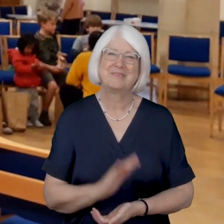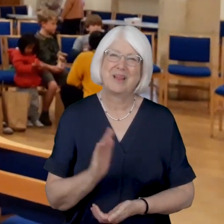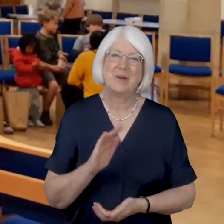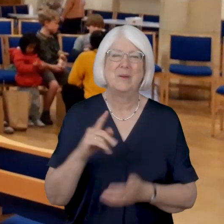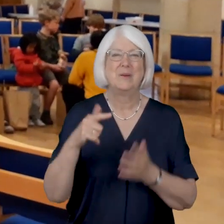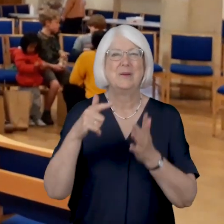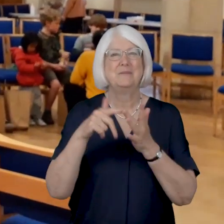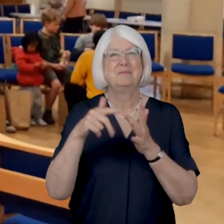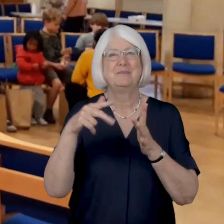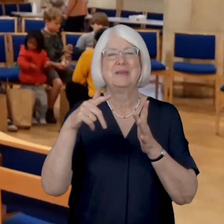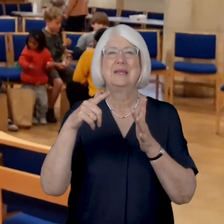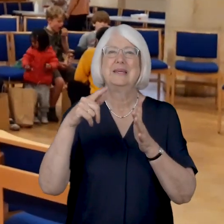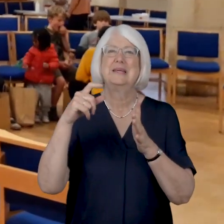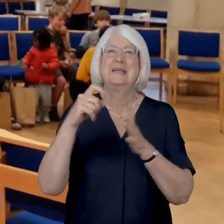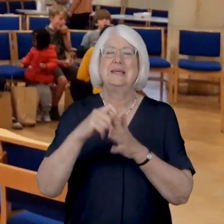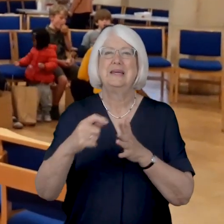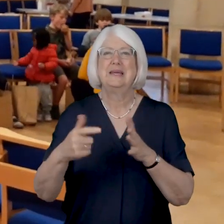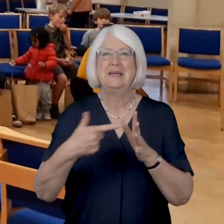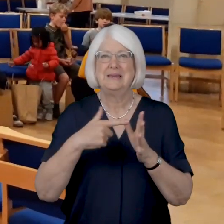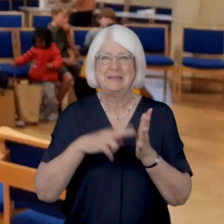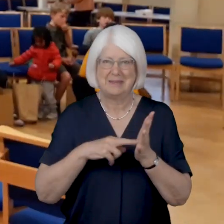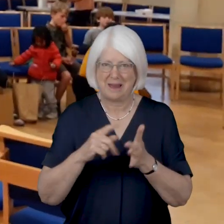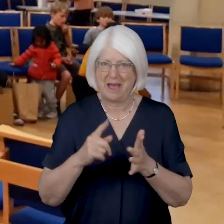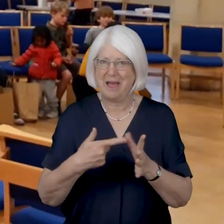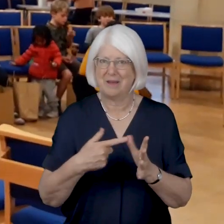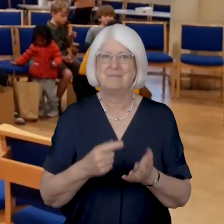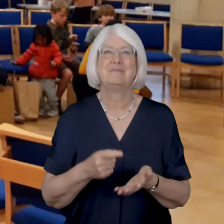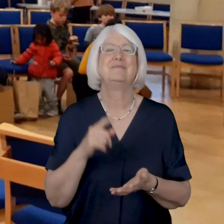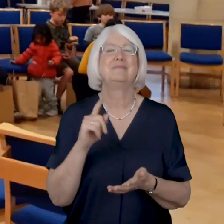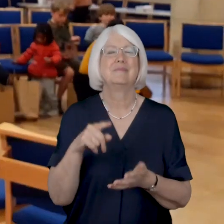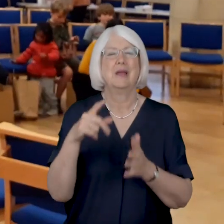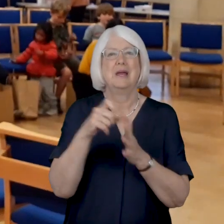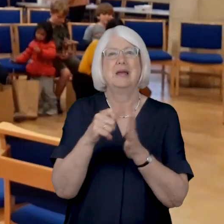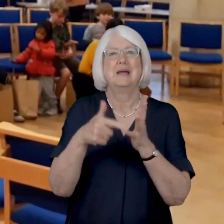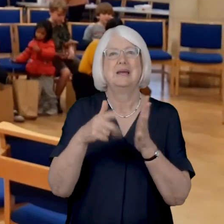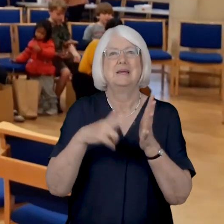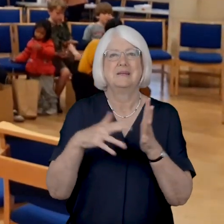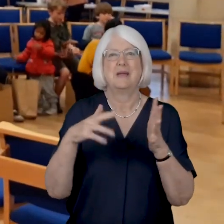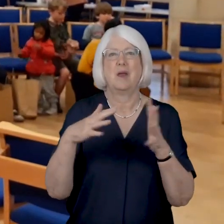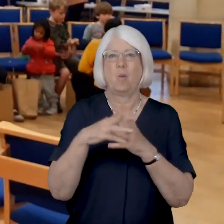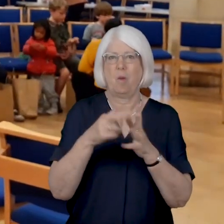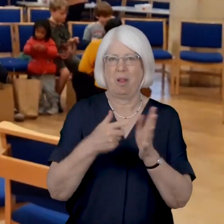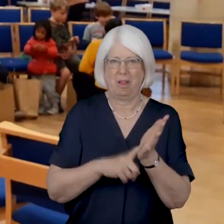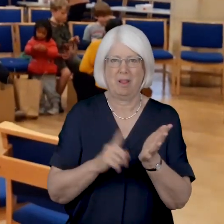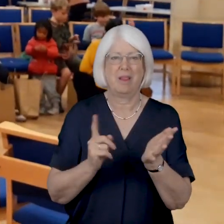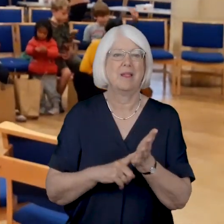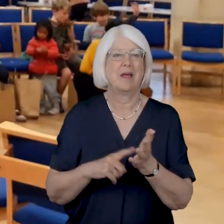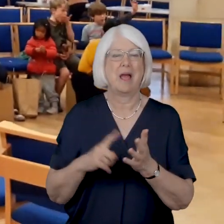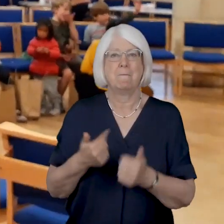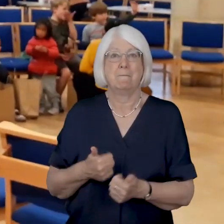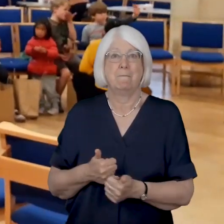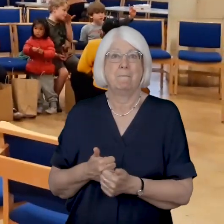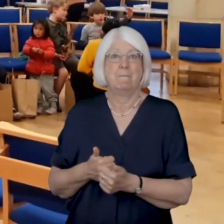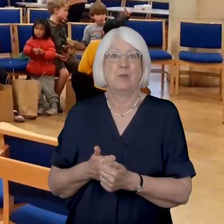is Idina Dunmore. I am Pioneer Curate at St John's Church in Southall in West